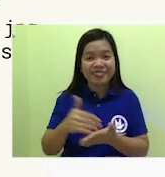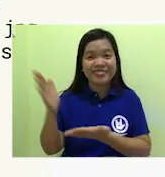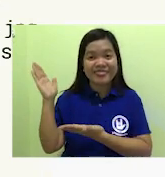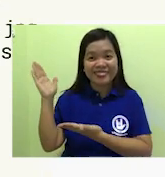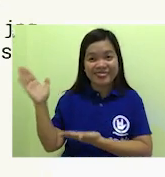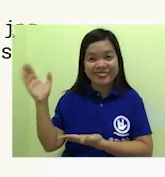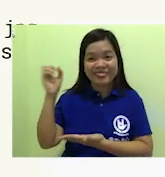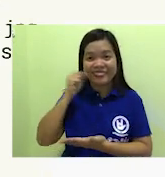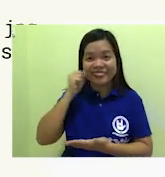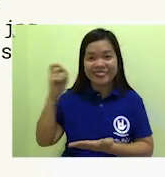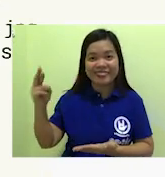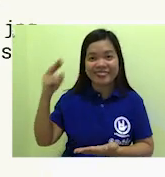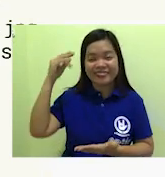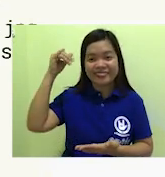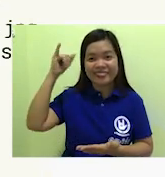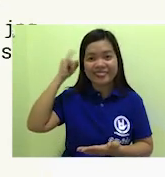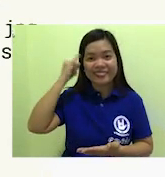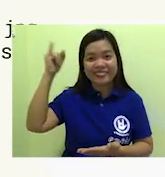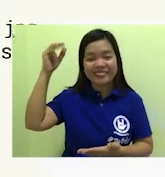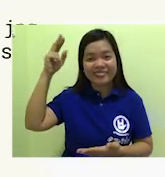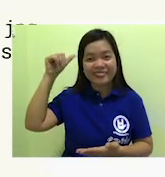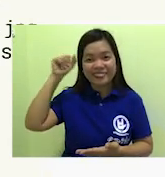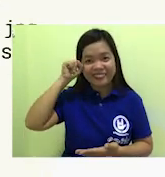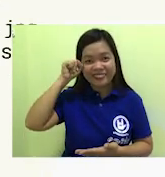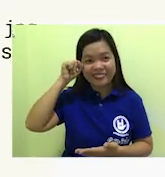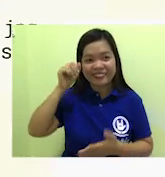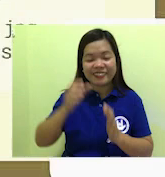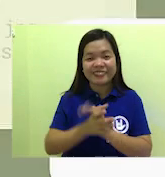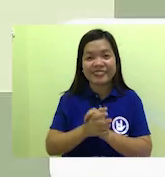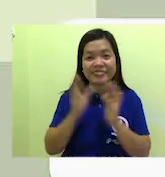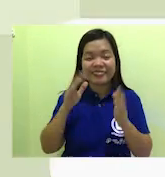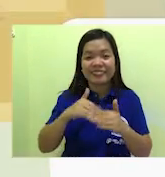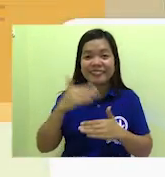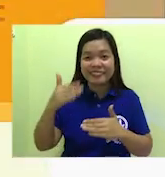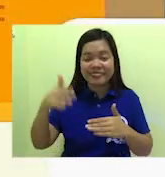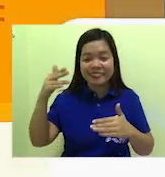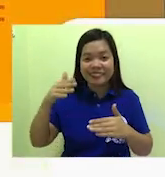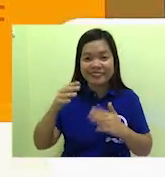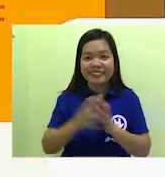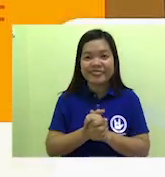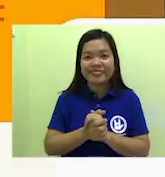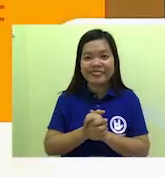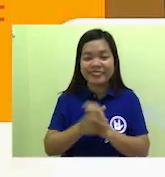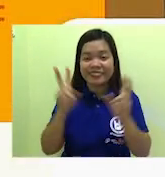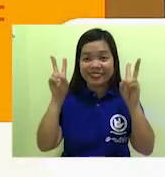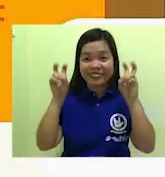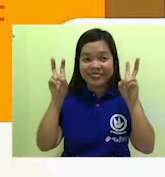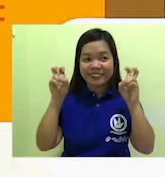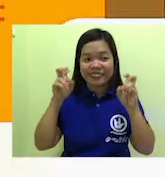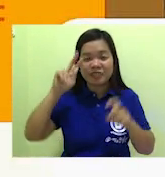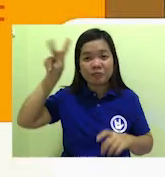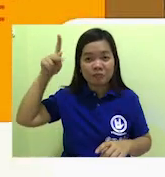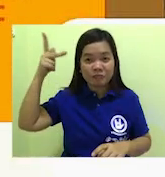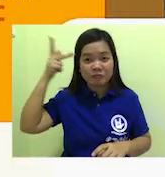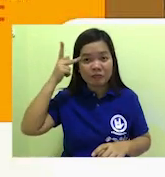Again, this is Sir Ivan ending this learning episode with a quote by Albert